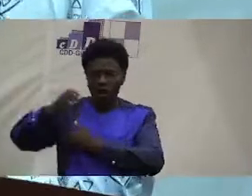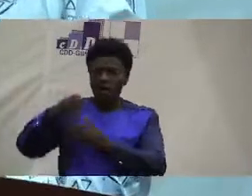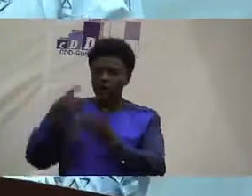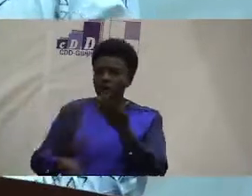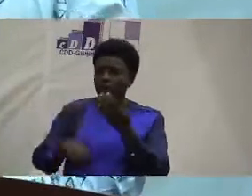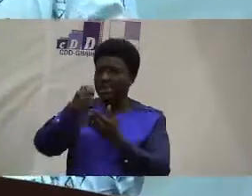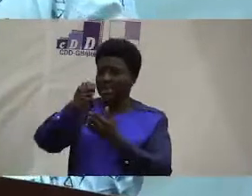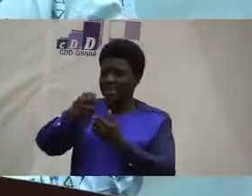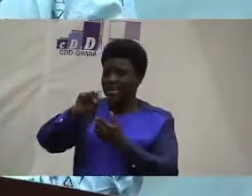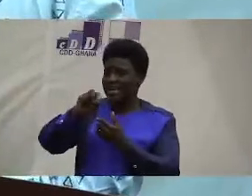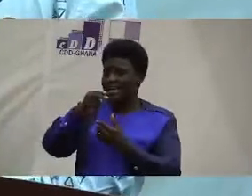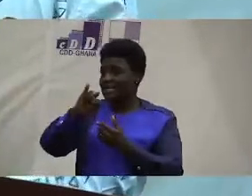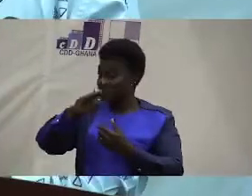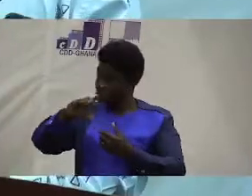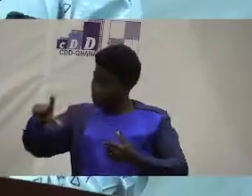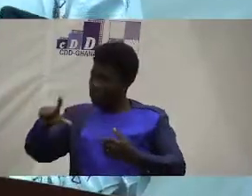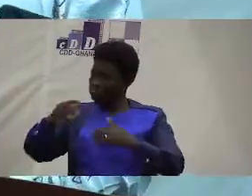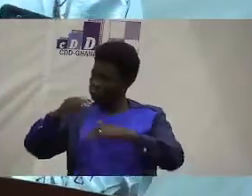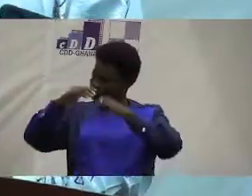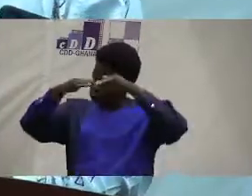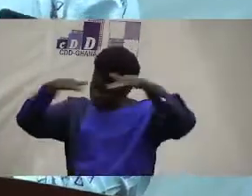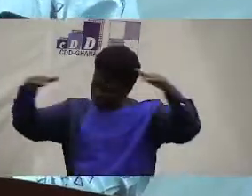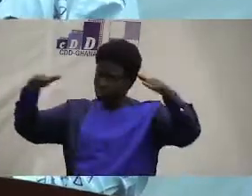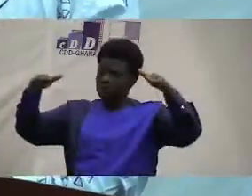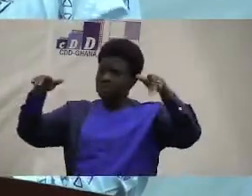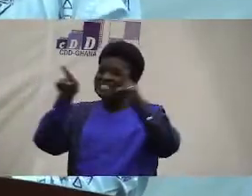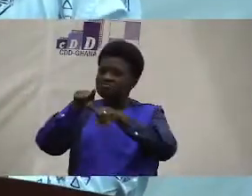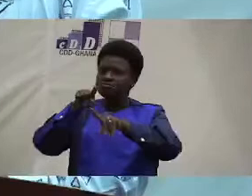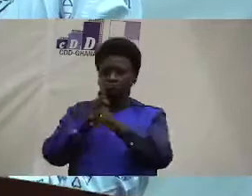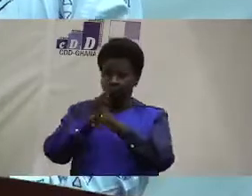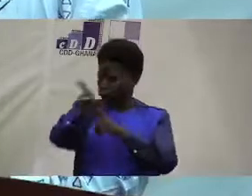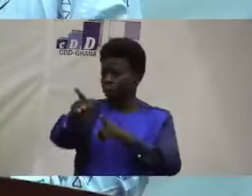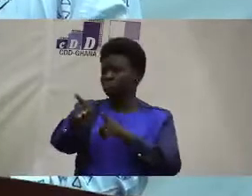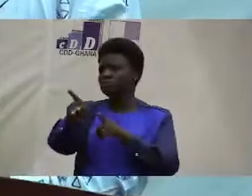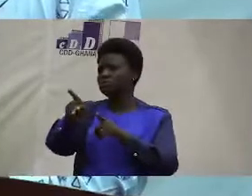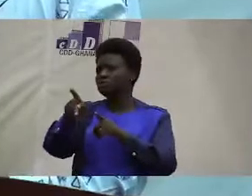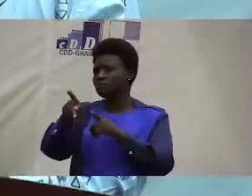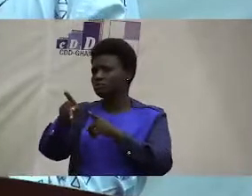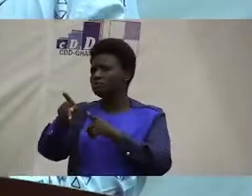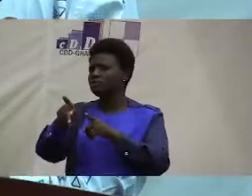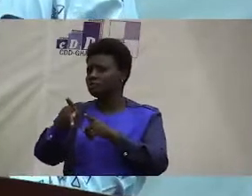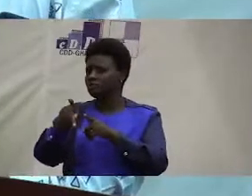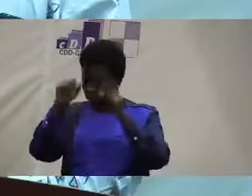and professionalism in order to build an intergenerational gap.